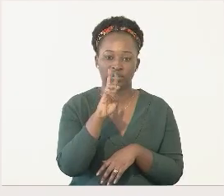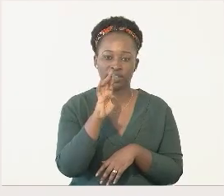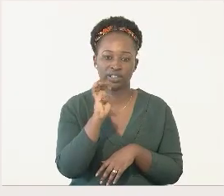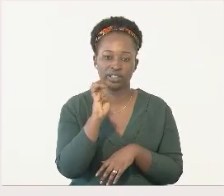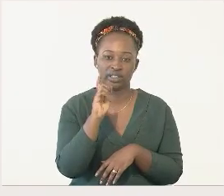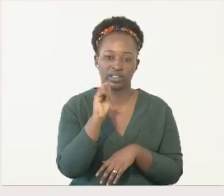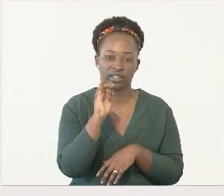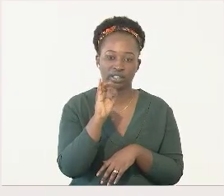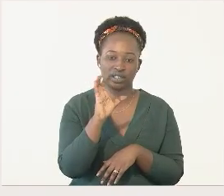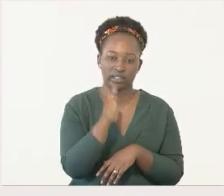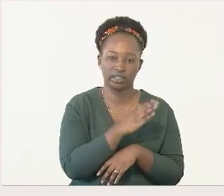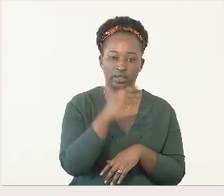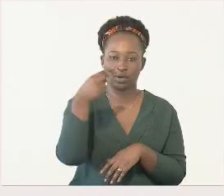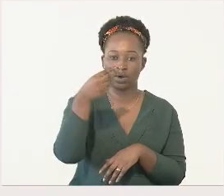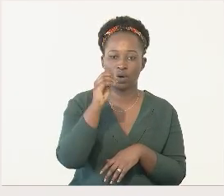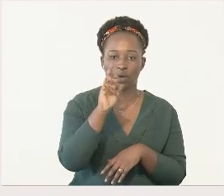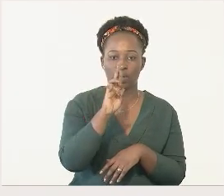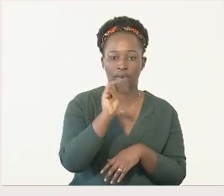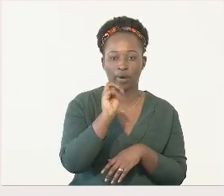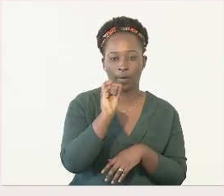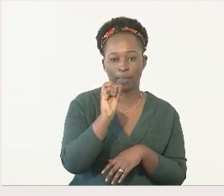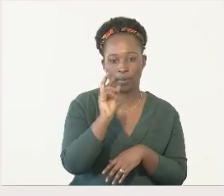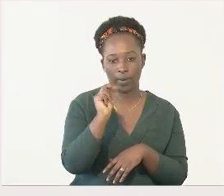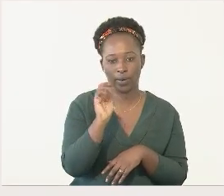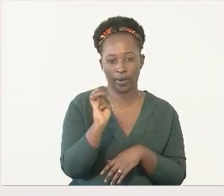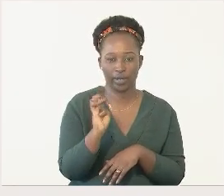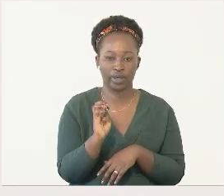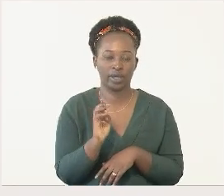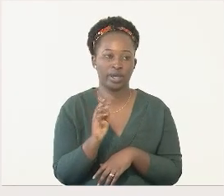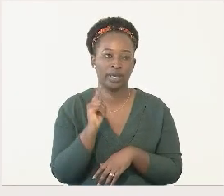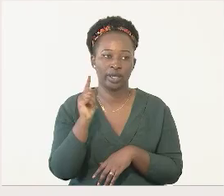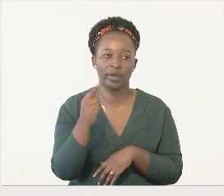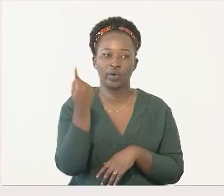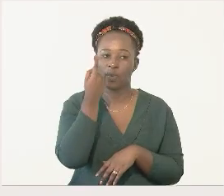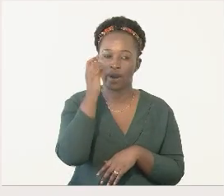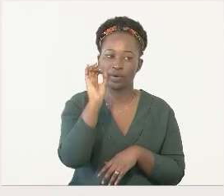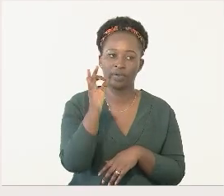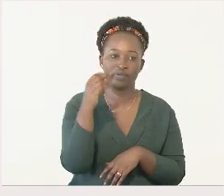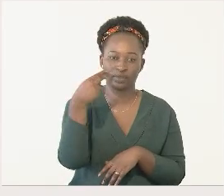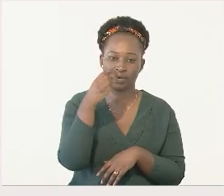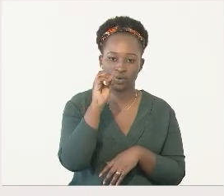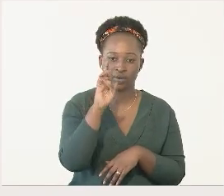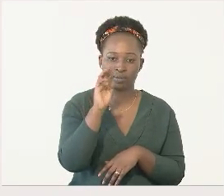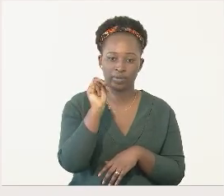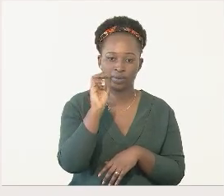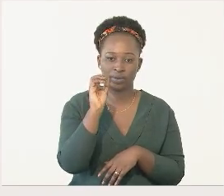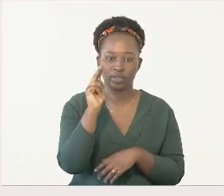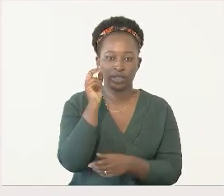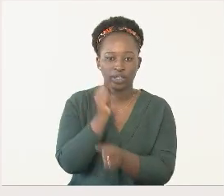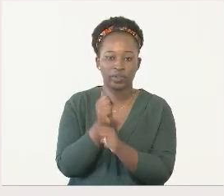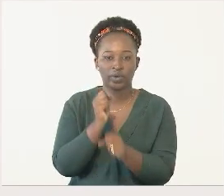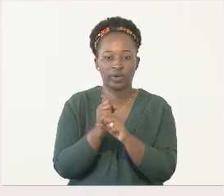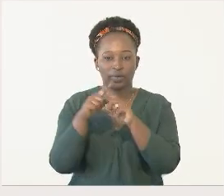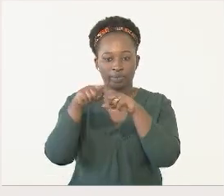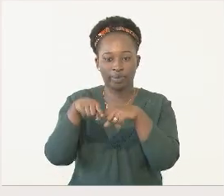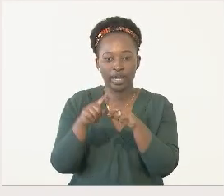by pituitary gland. This is the ADH is one of the hormones produced by the pituitary gland, or sometimes it is referred to as